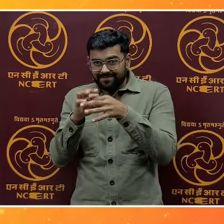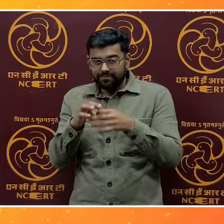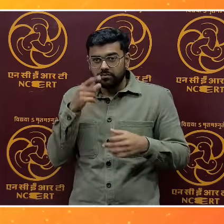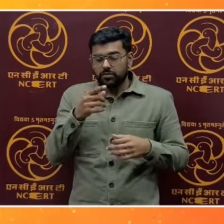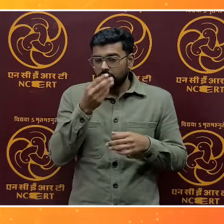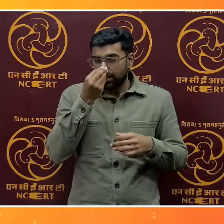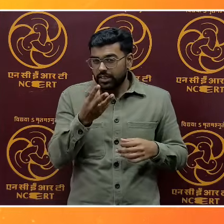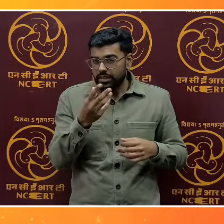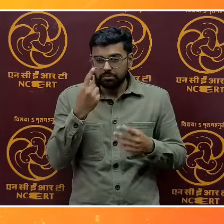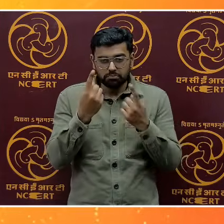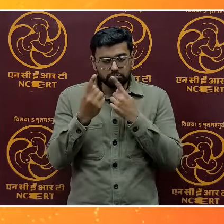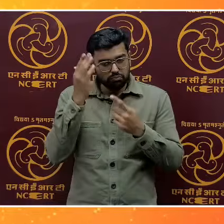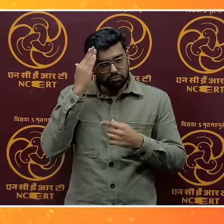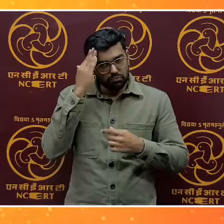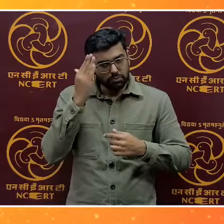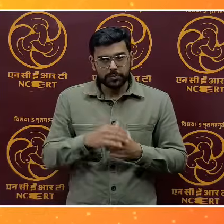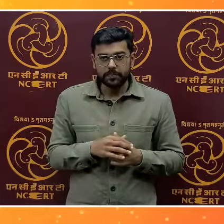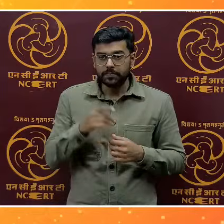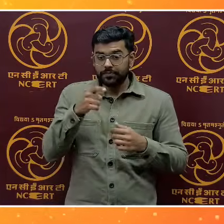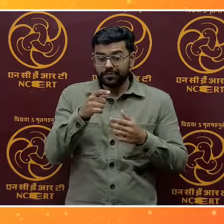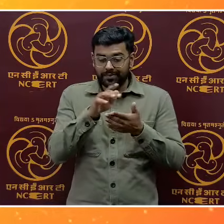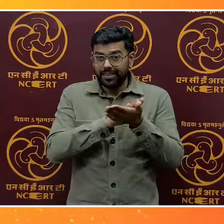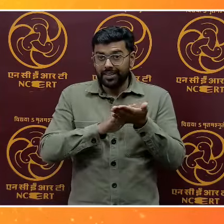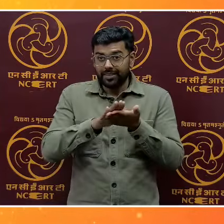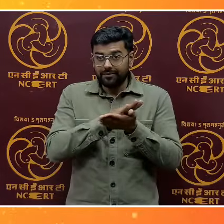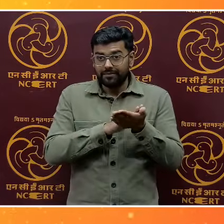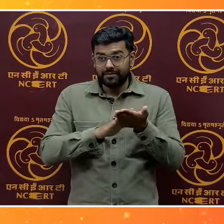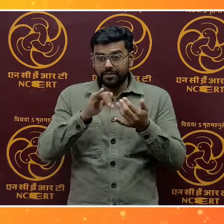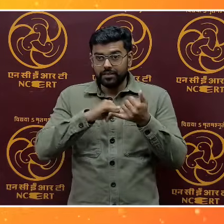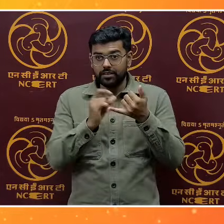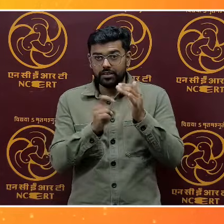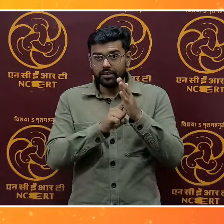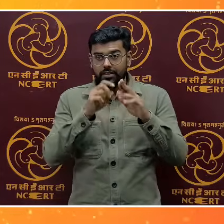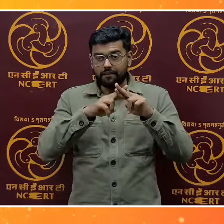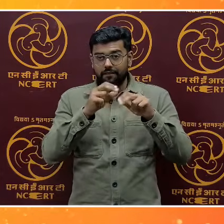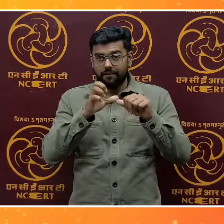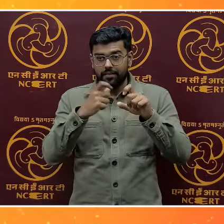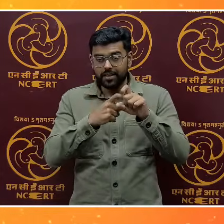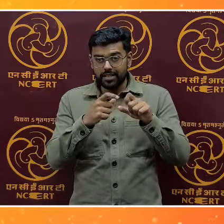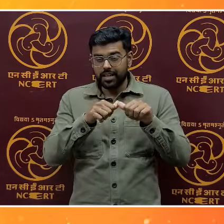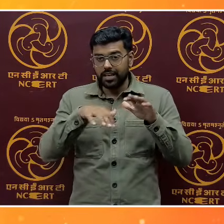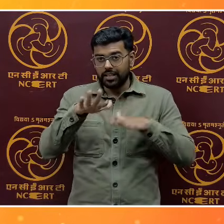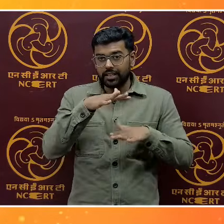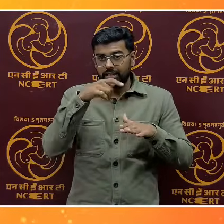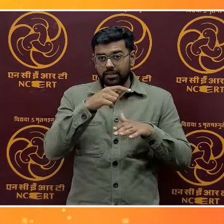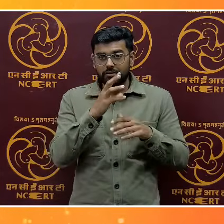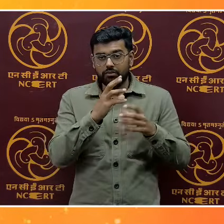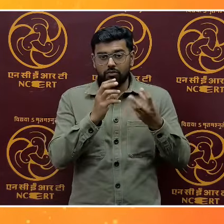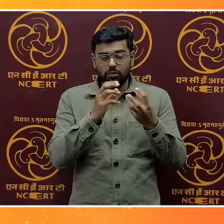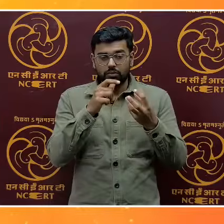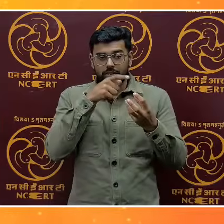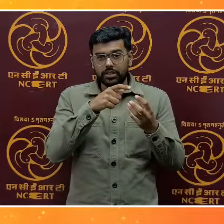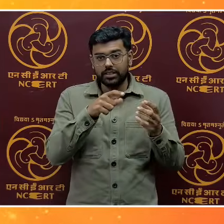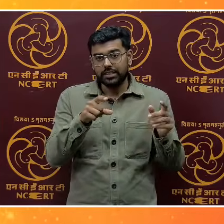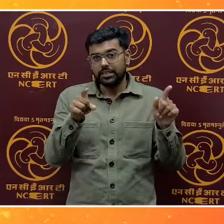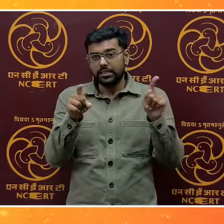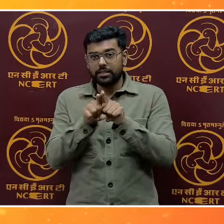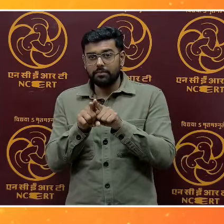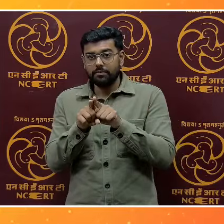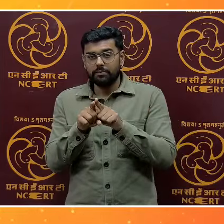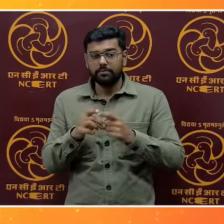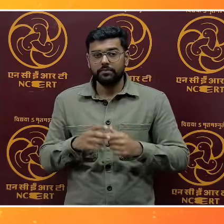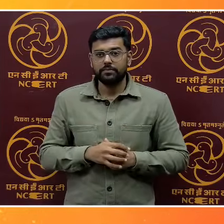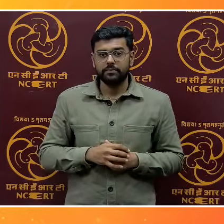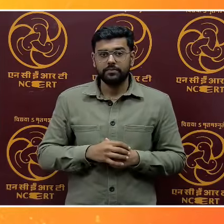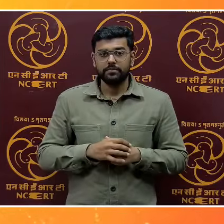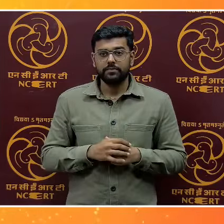easily verify that the surface area of the sphere is 4 times pi r square.